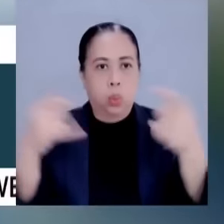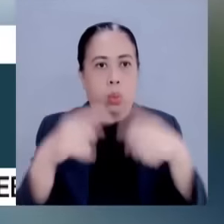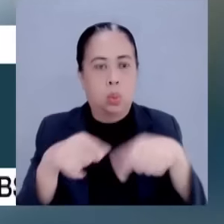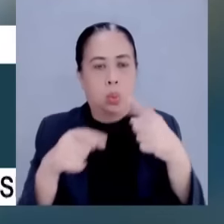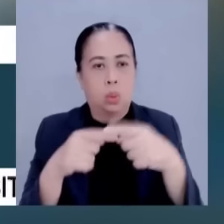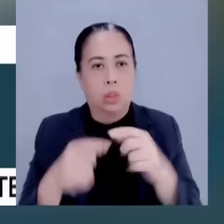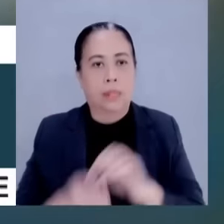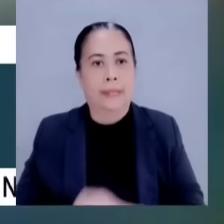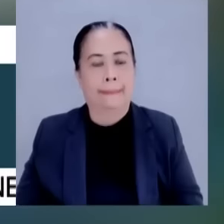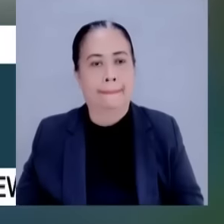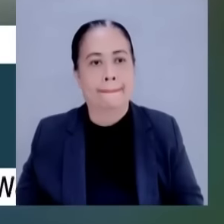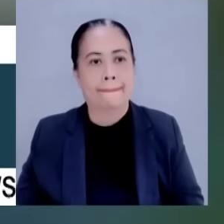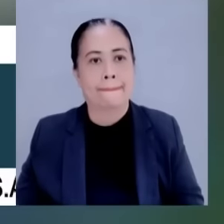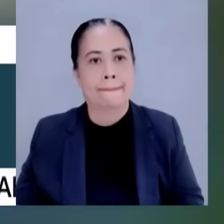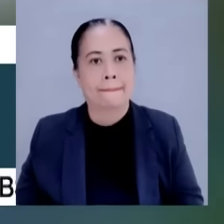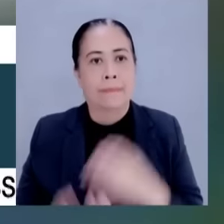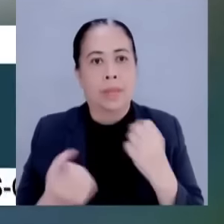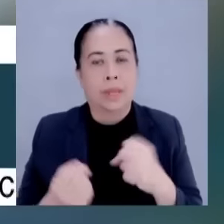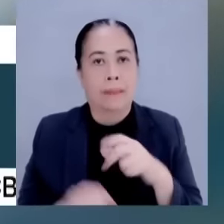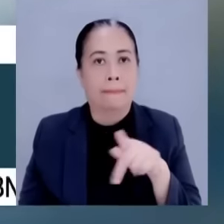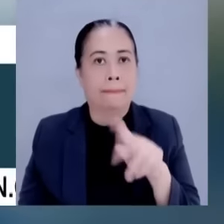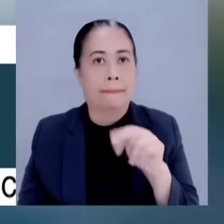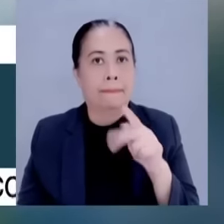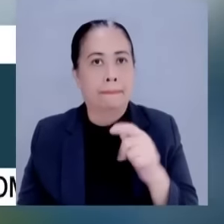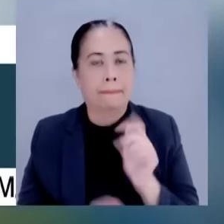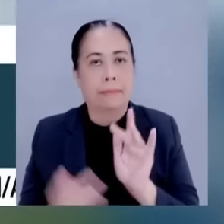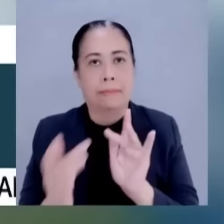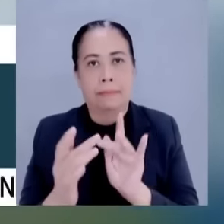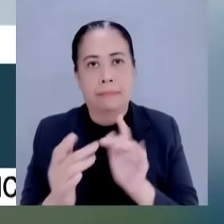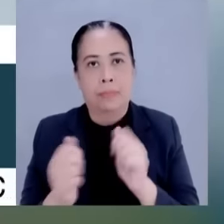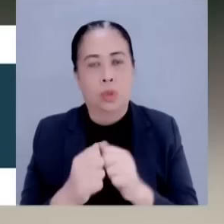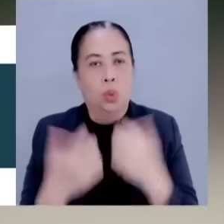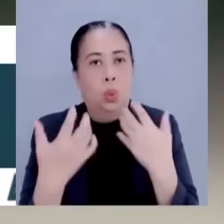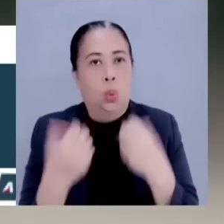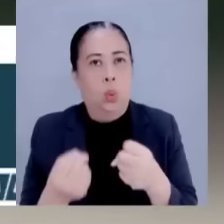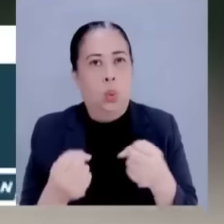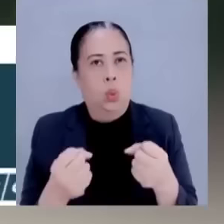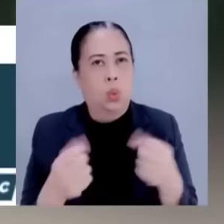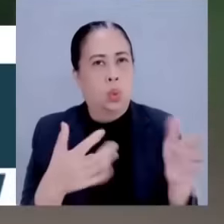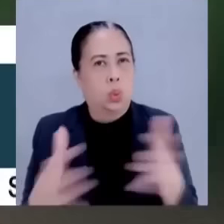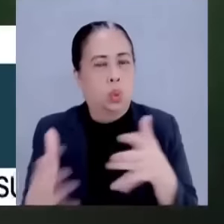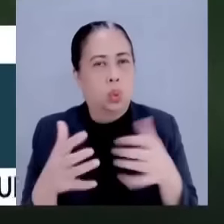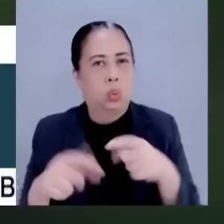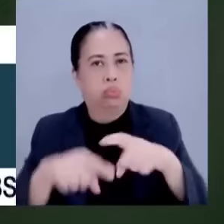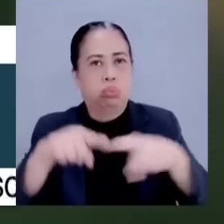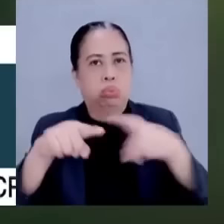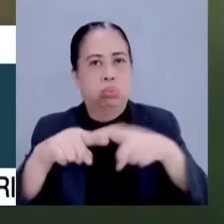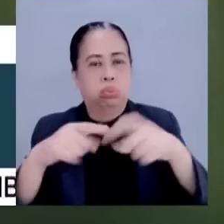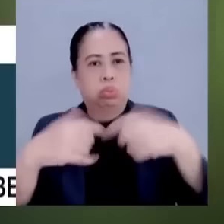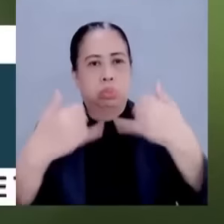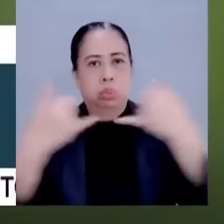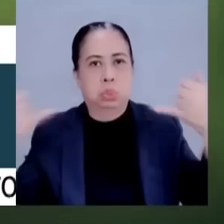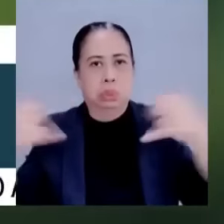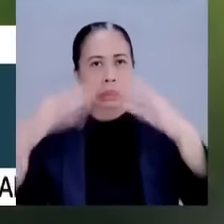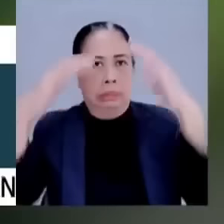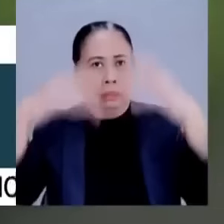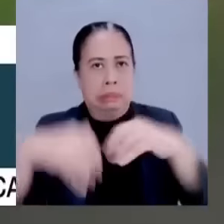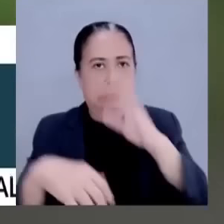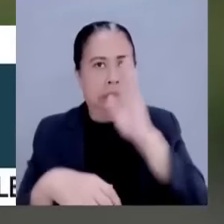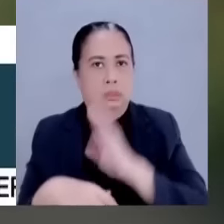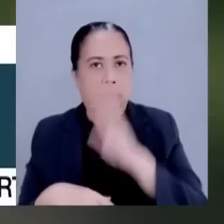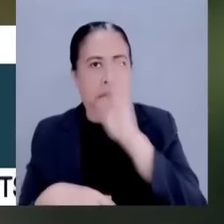According to the investigation by the PNP Santa Ana, strong winds this morning caused the power line to sag and fall on Benjo Castren,